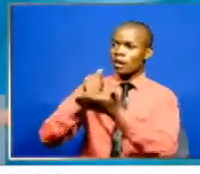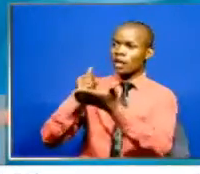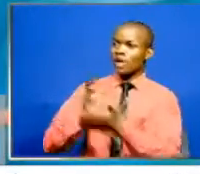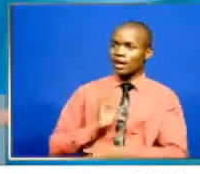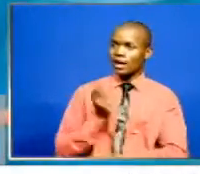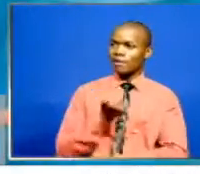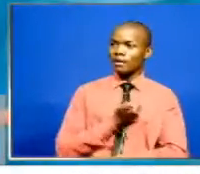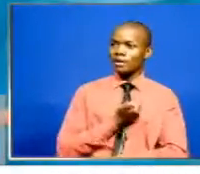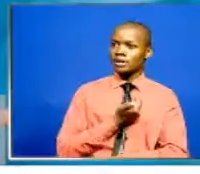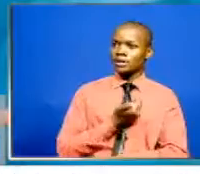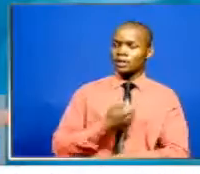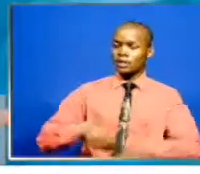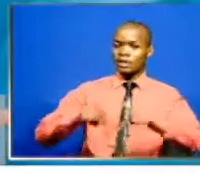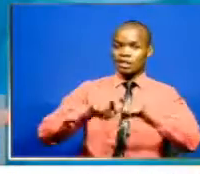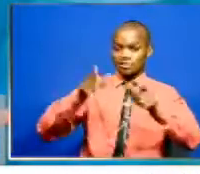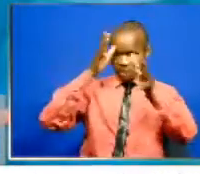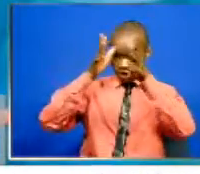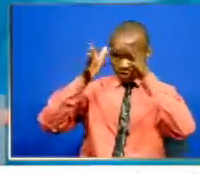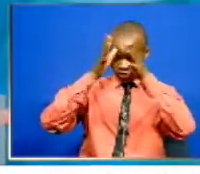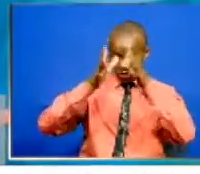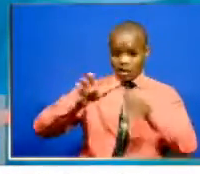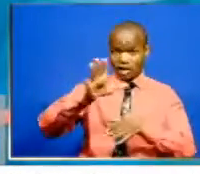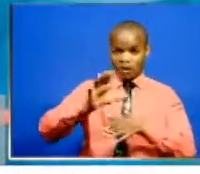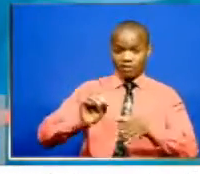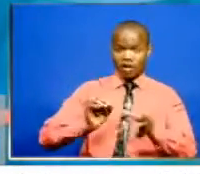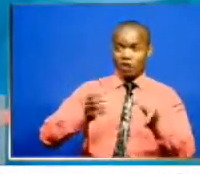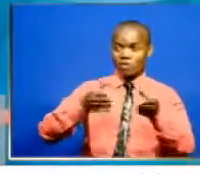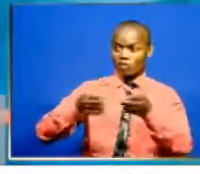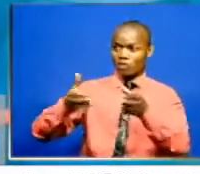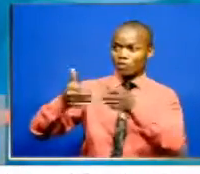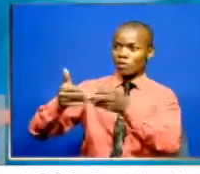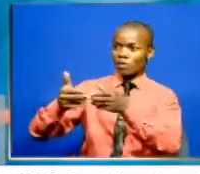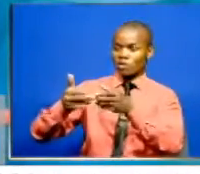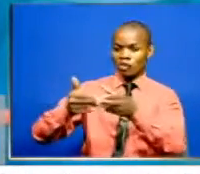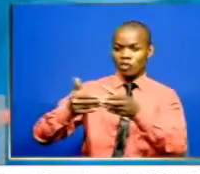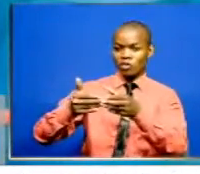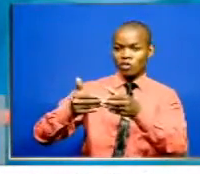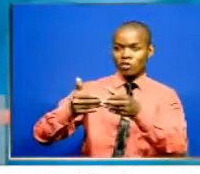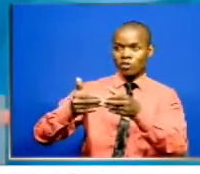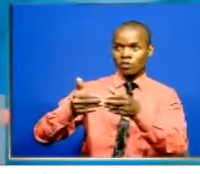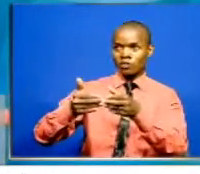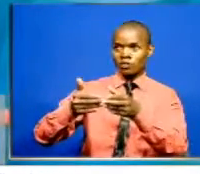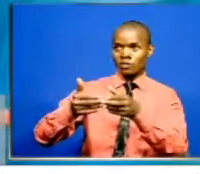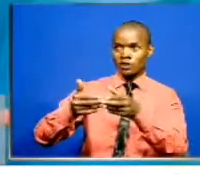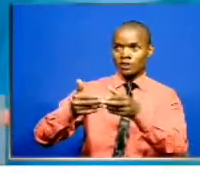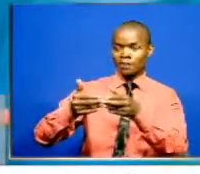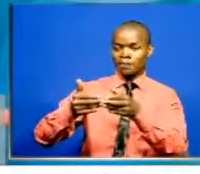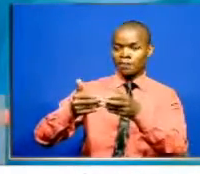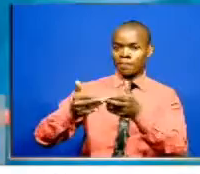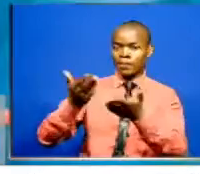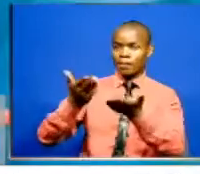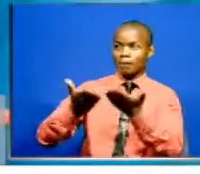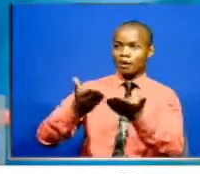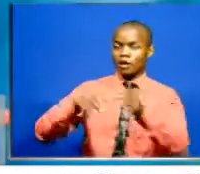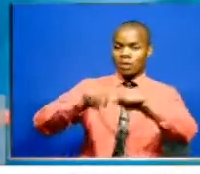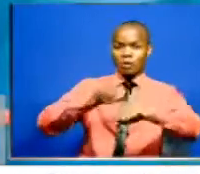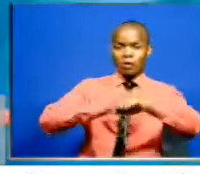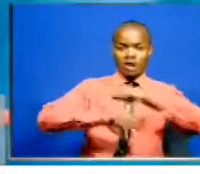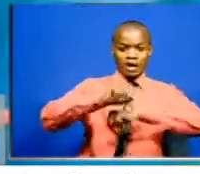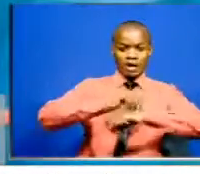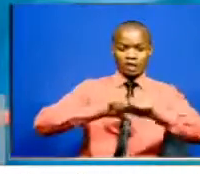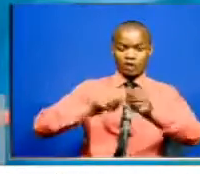Is really an innovative African-led initiative for the continent's response to